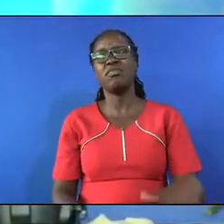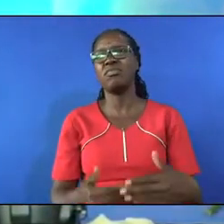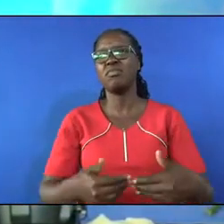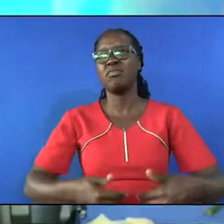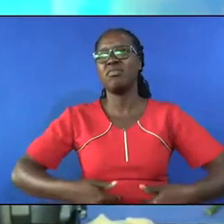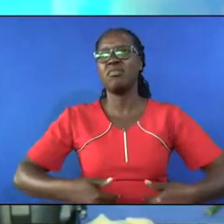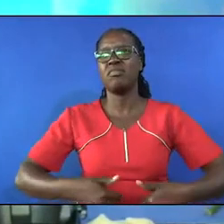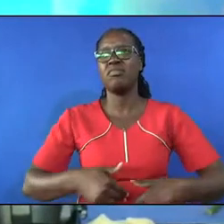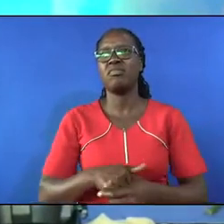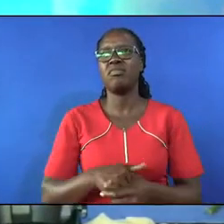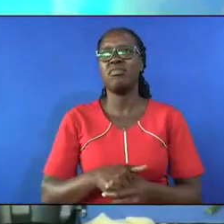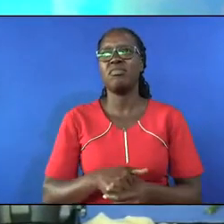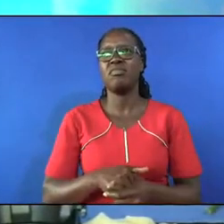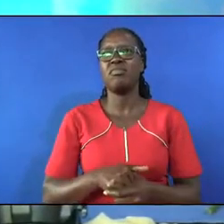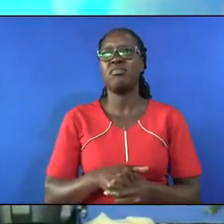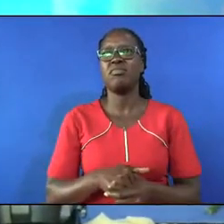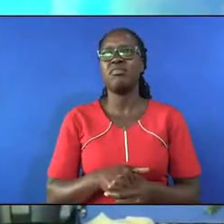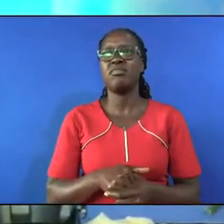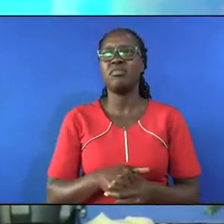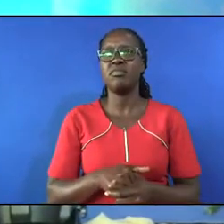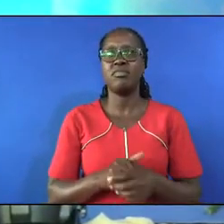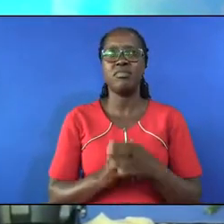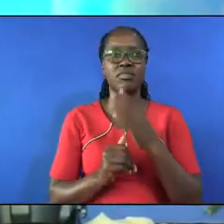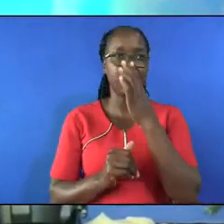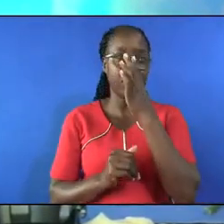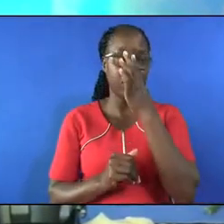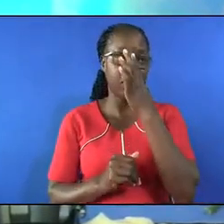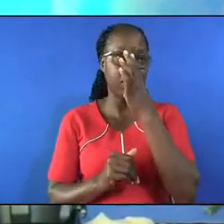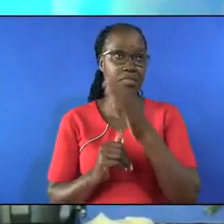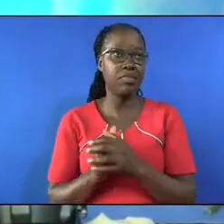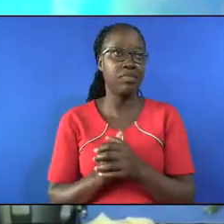read 1 Samuel chapter 2 and